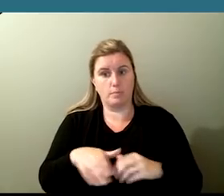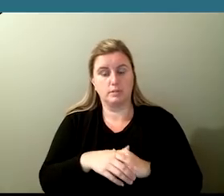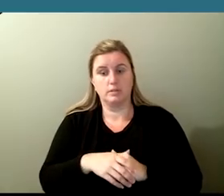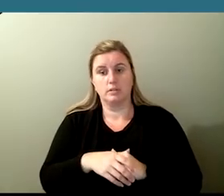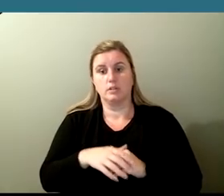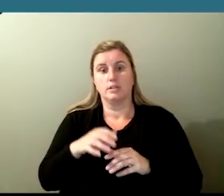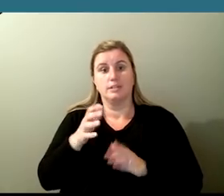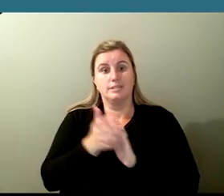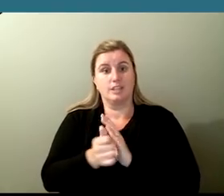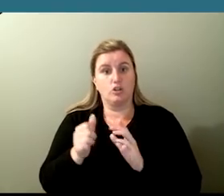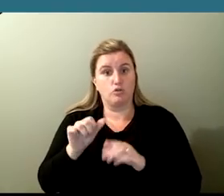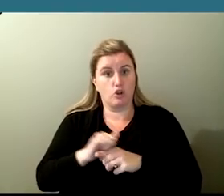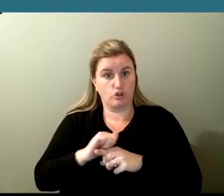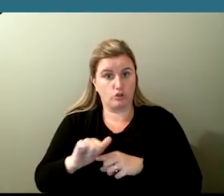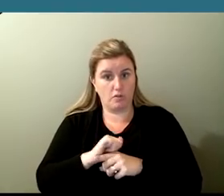skill rehearsal,